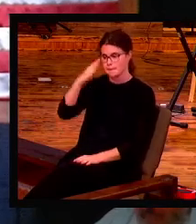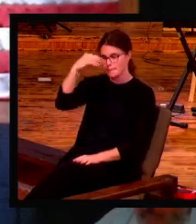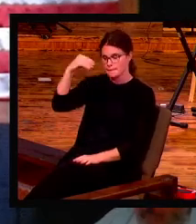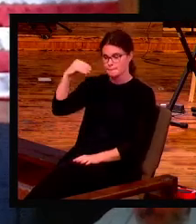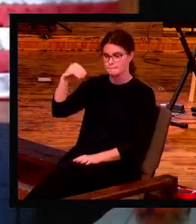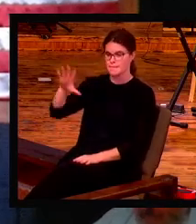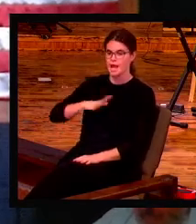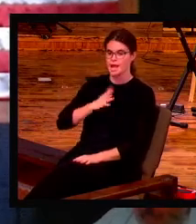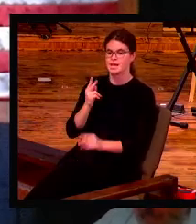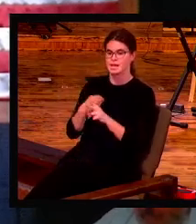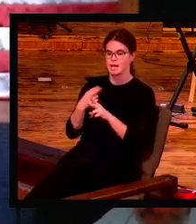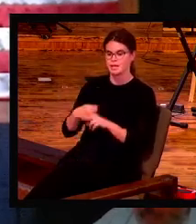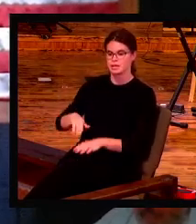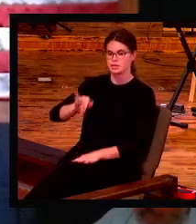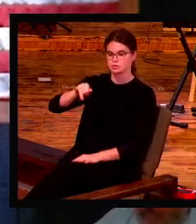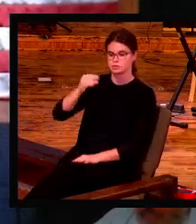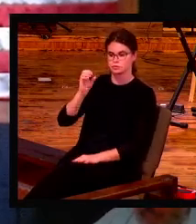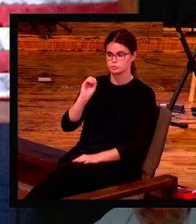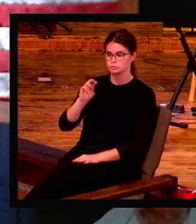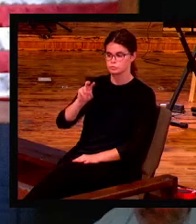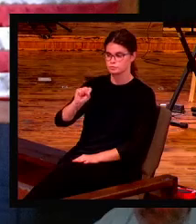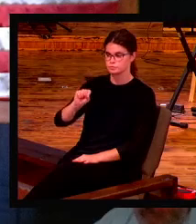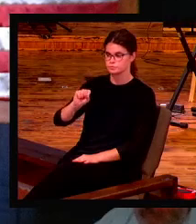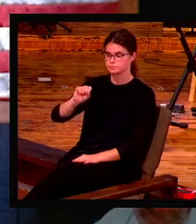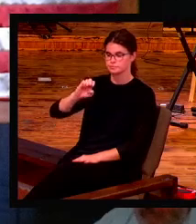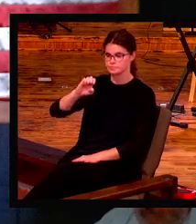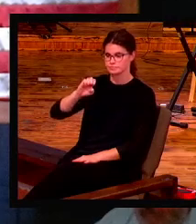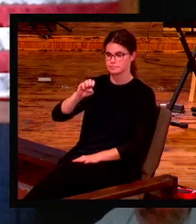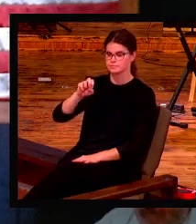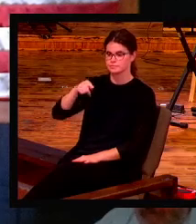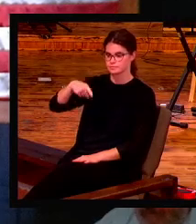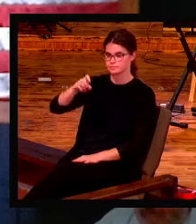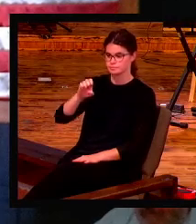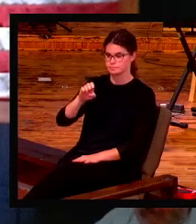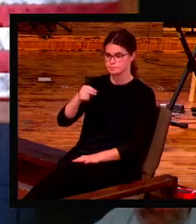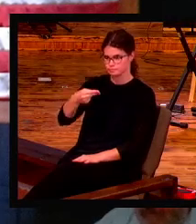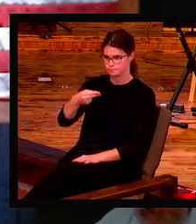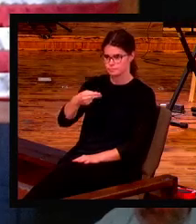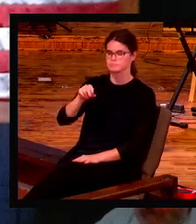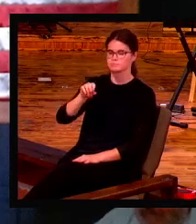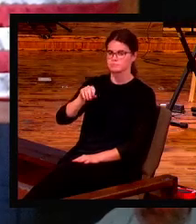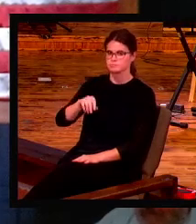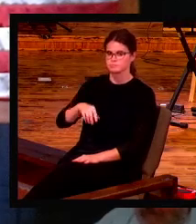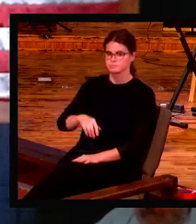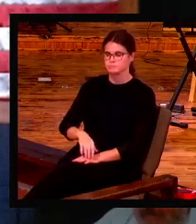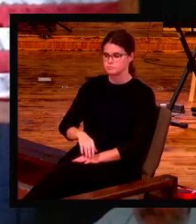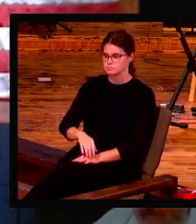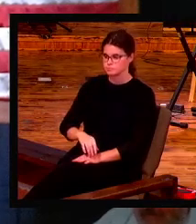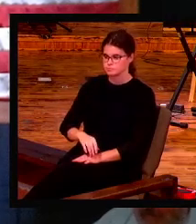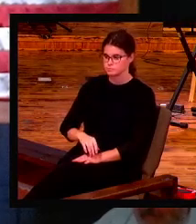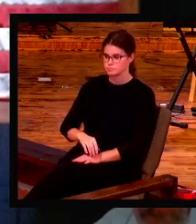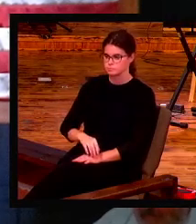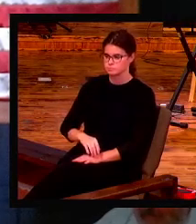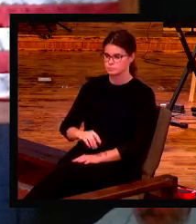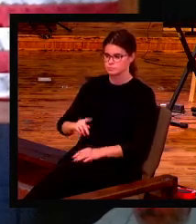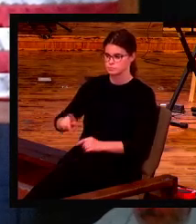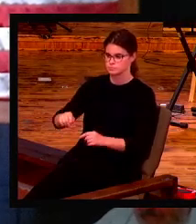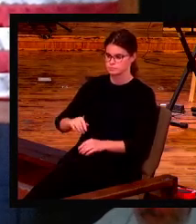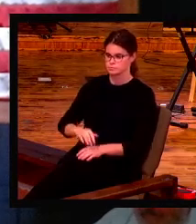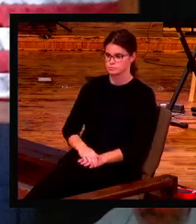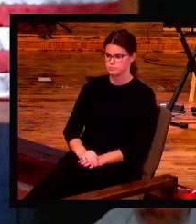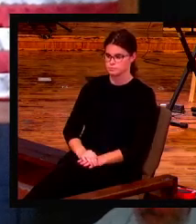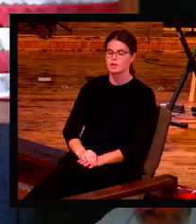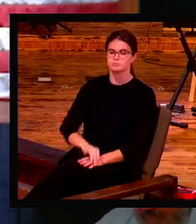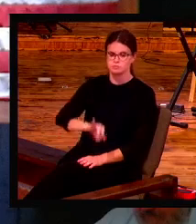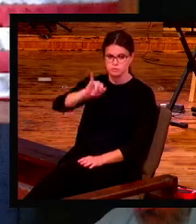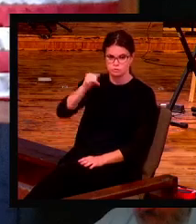showed up for him. And my hope is that the Holy Spirit will reveal that no matter what you're going through, no matter what your experience in